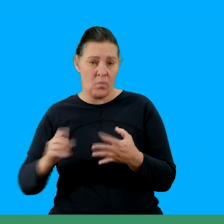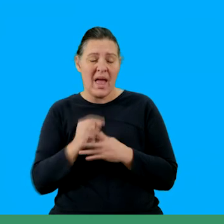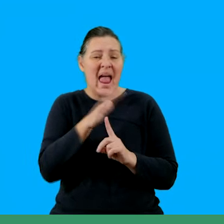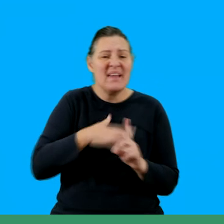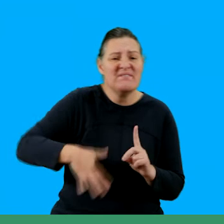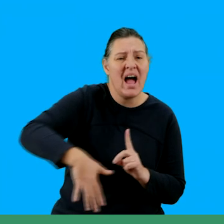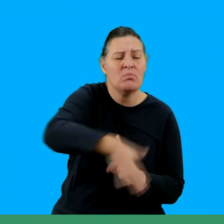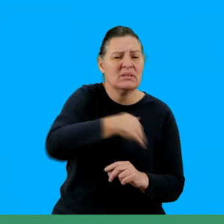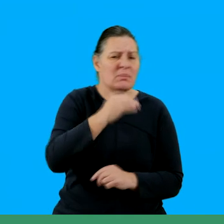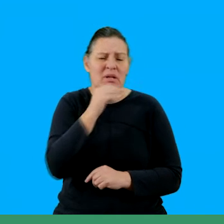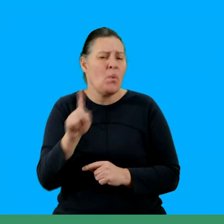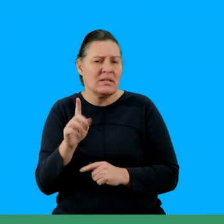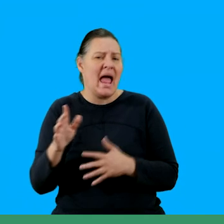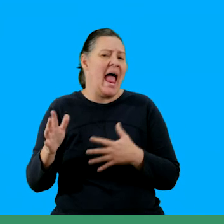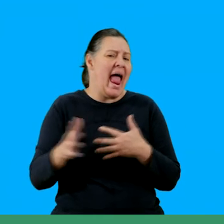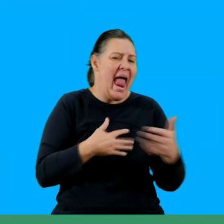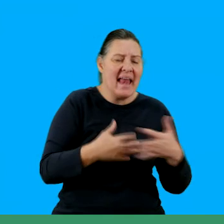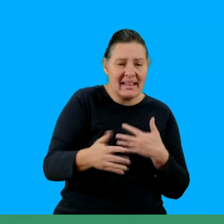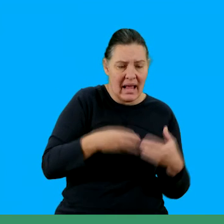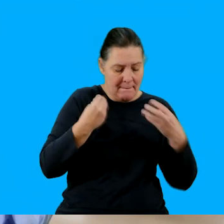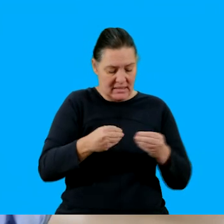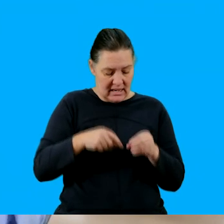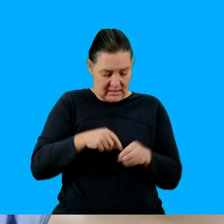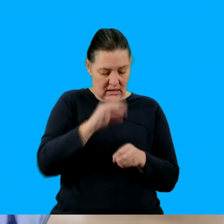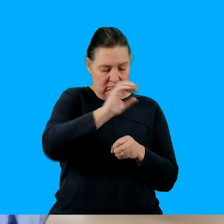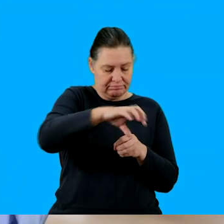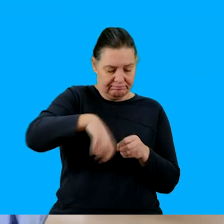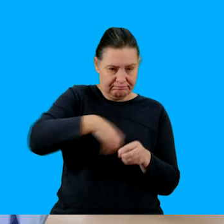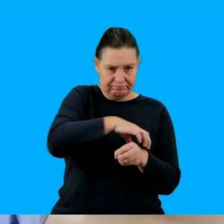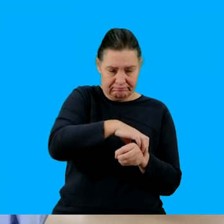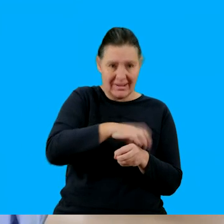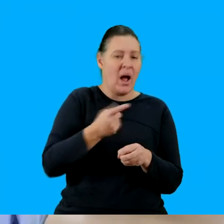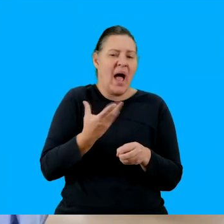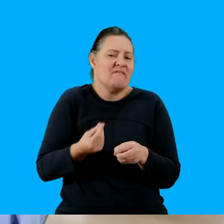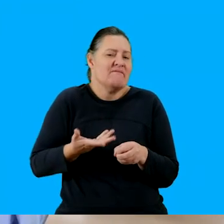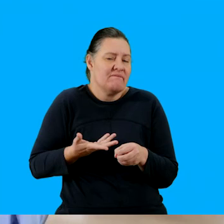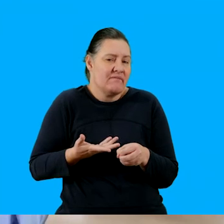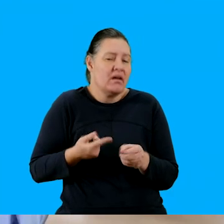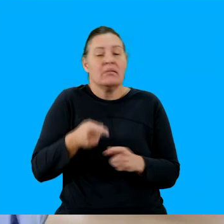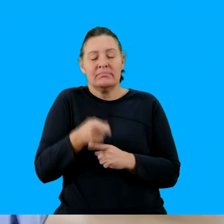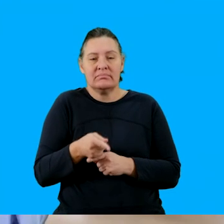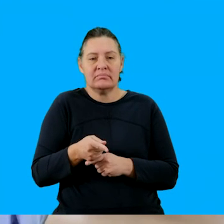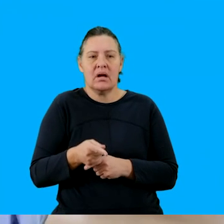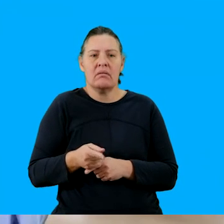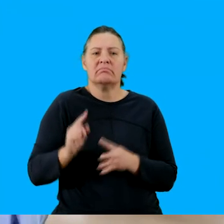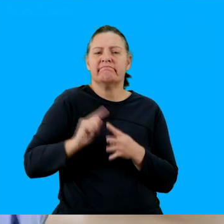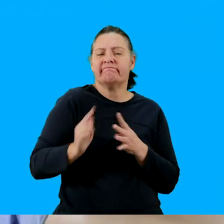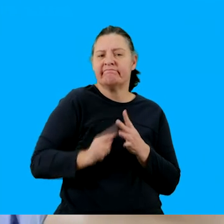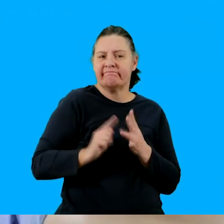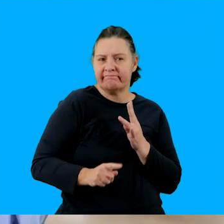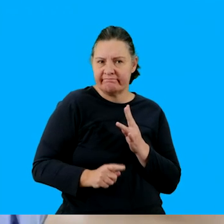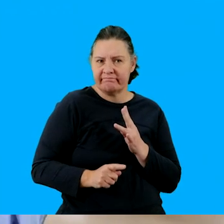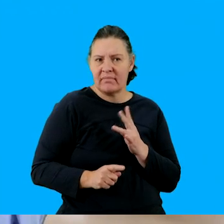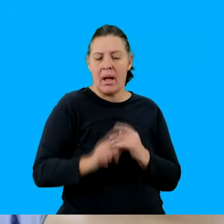term environment means anything that surrounds a business. So we'll be talking about what are the